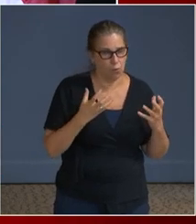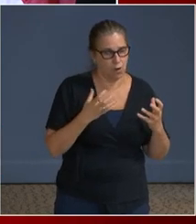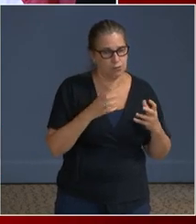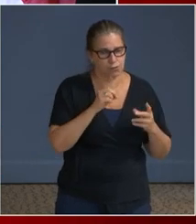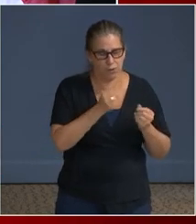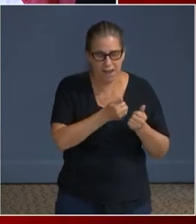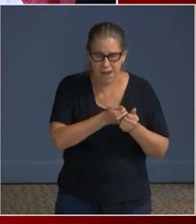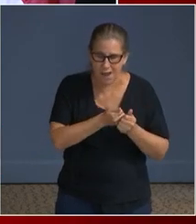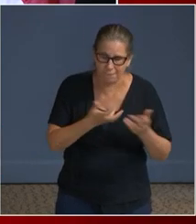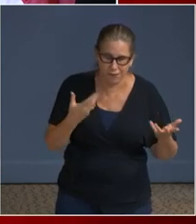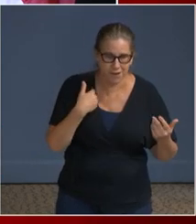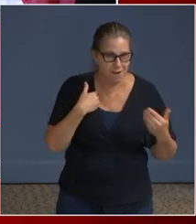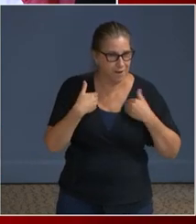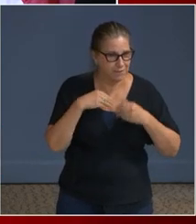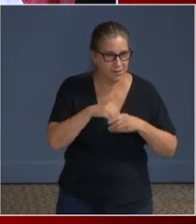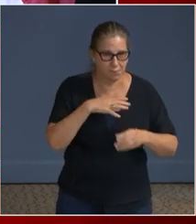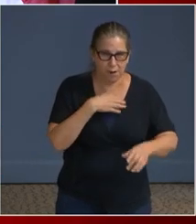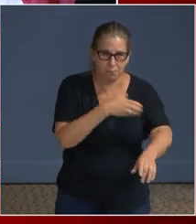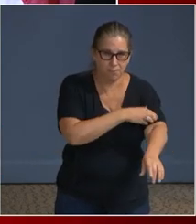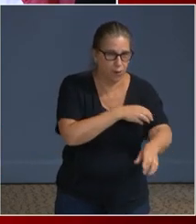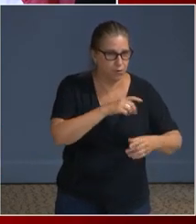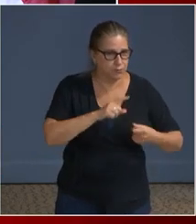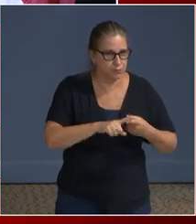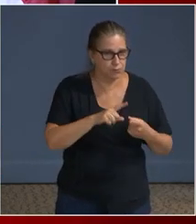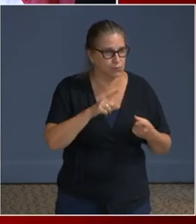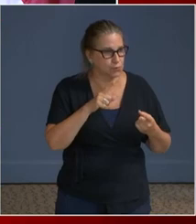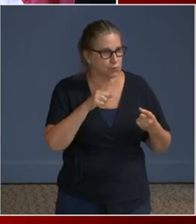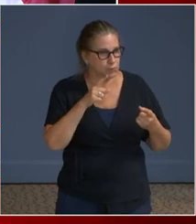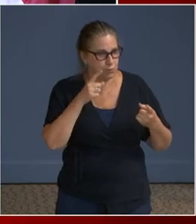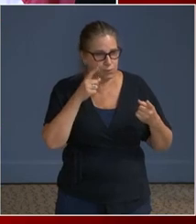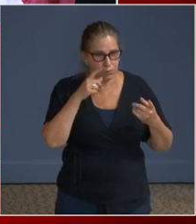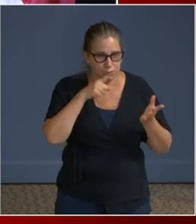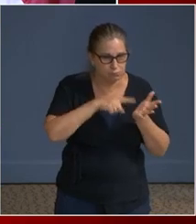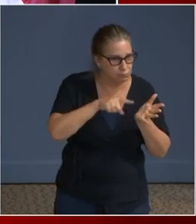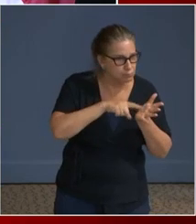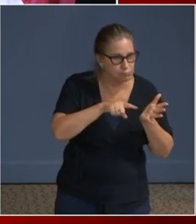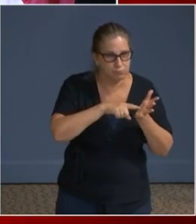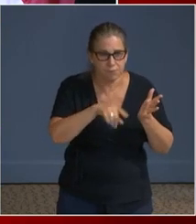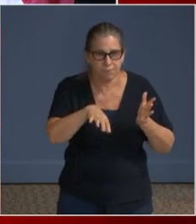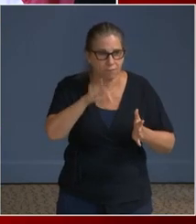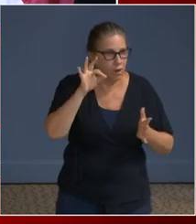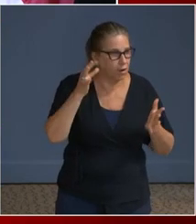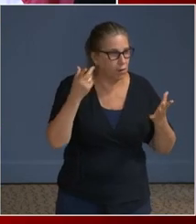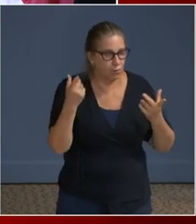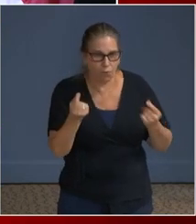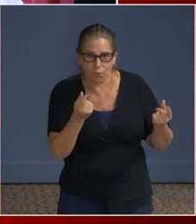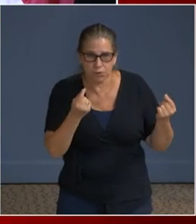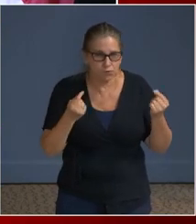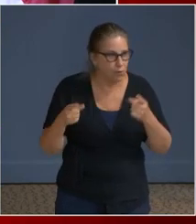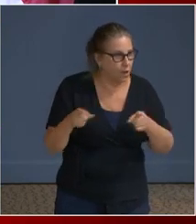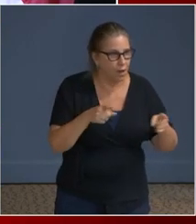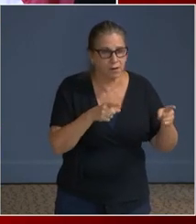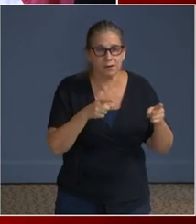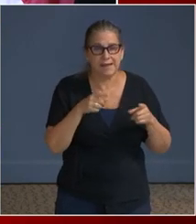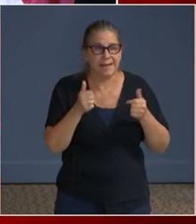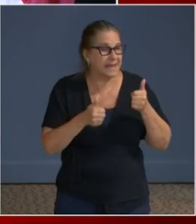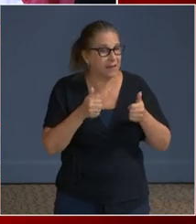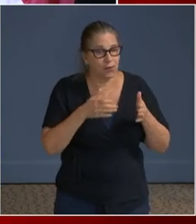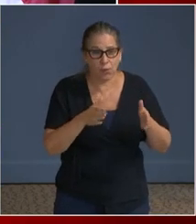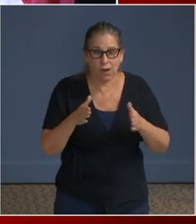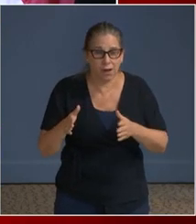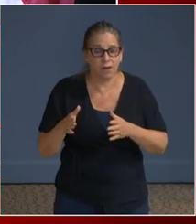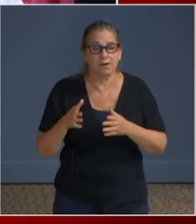done to stop it before it gets big or stop it when it gets too big. Either way, we have to make sure that DC residents and